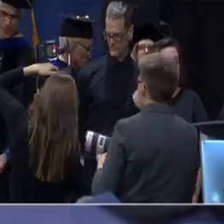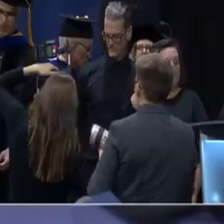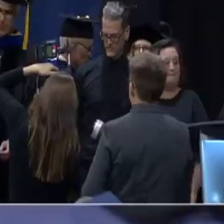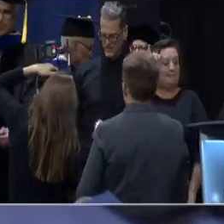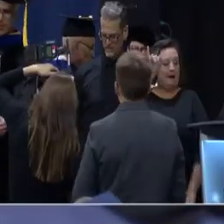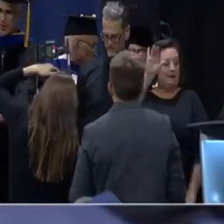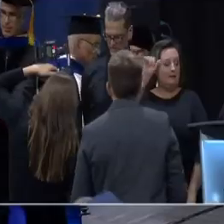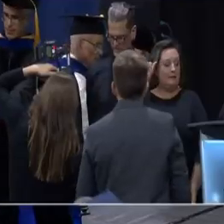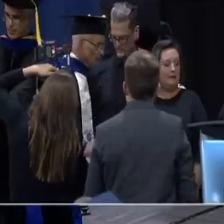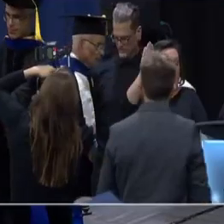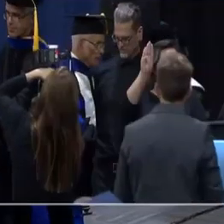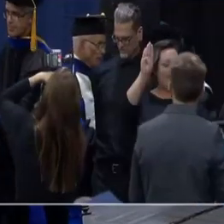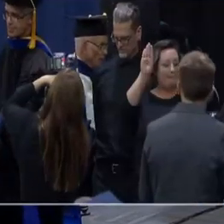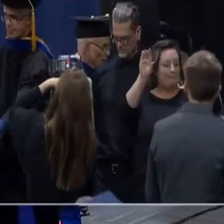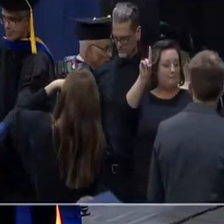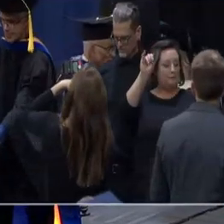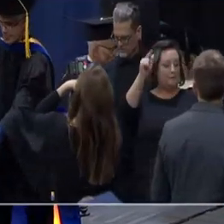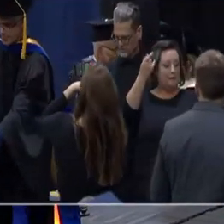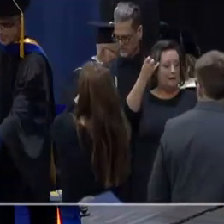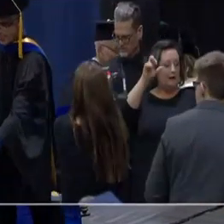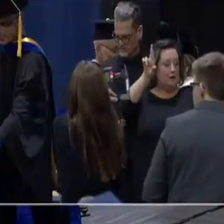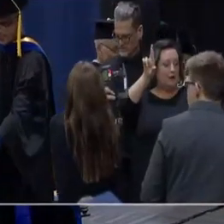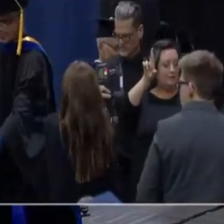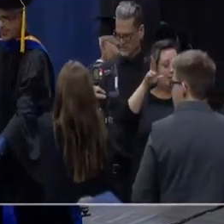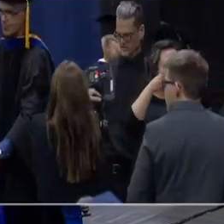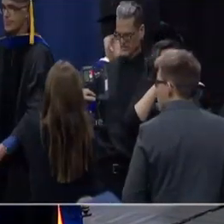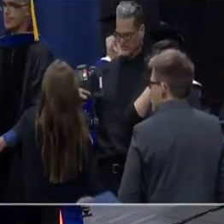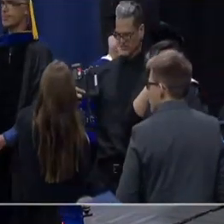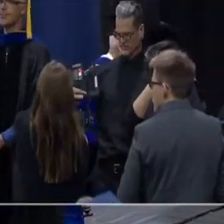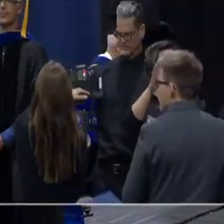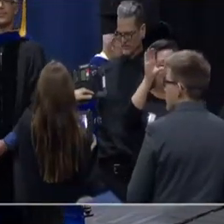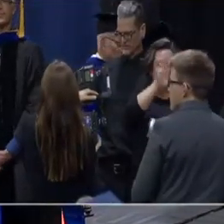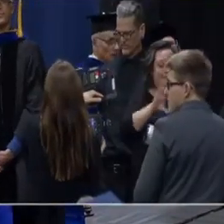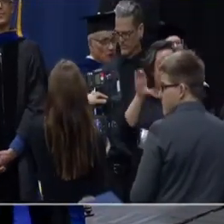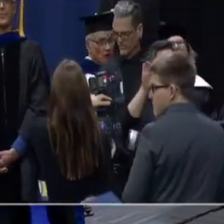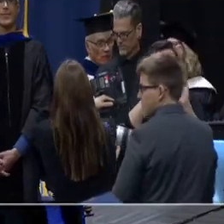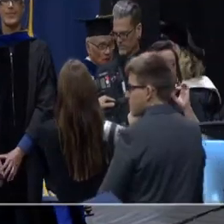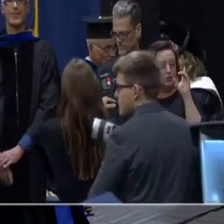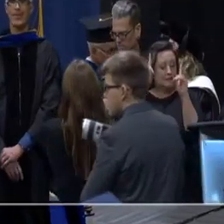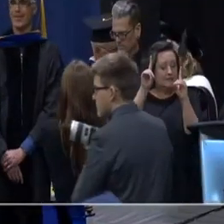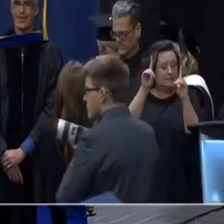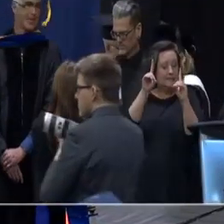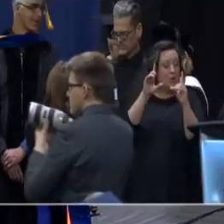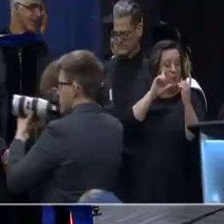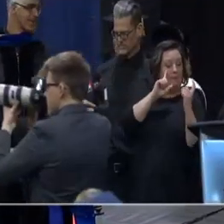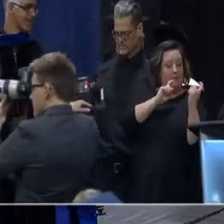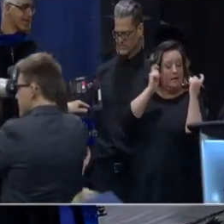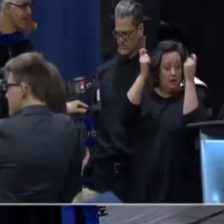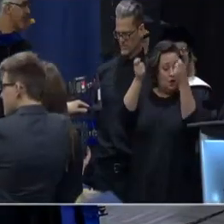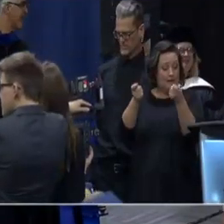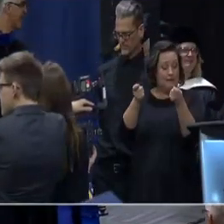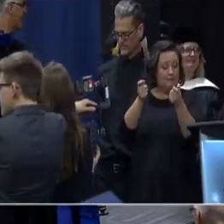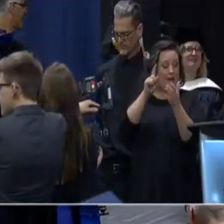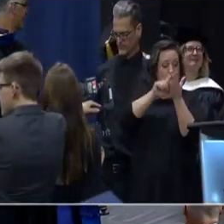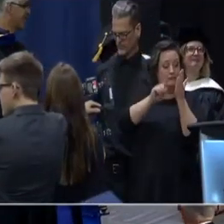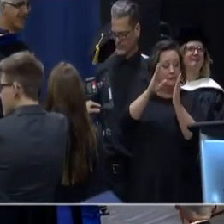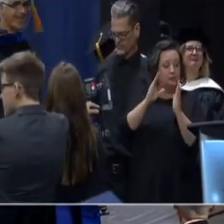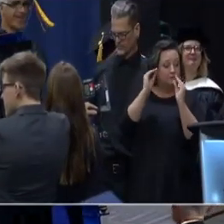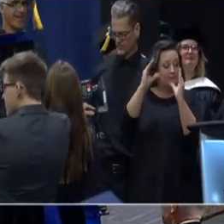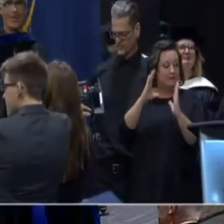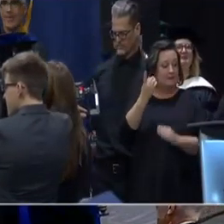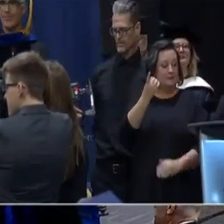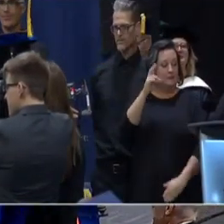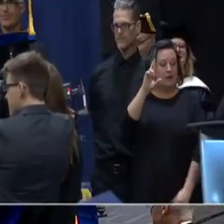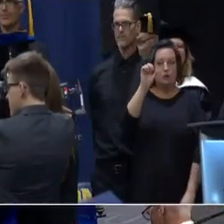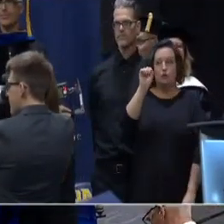Amani Abdugadar. Armani Abdugadar's major is Chemical Education. Abdugadar is being hooded by research professor, Dr.